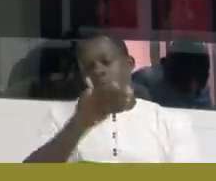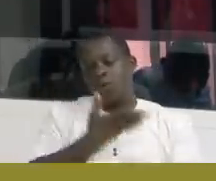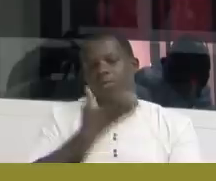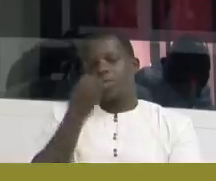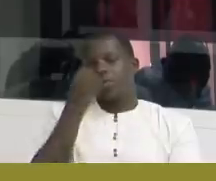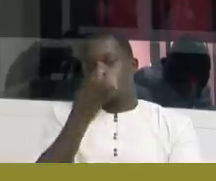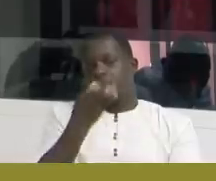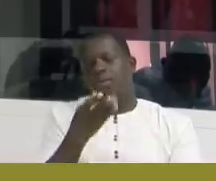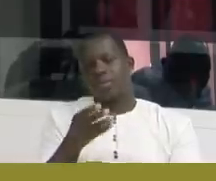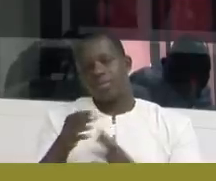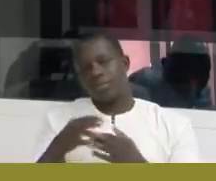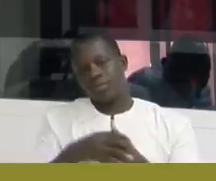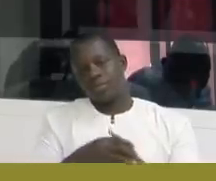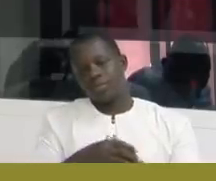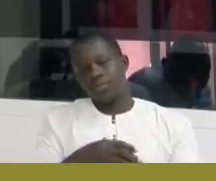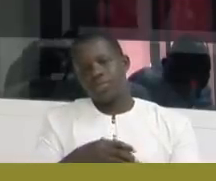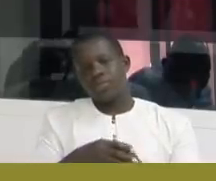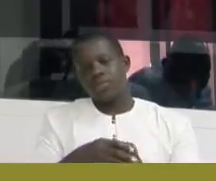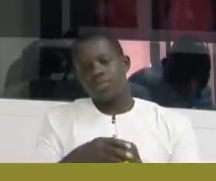say.